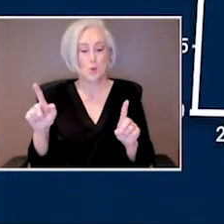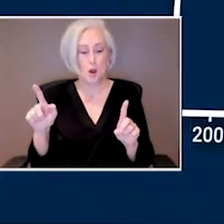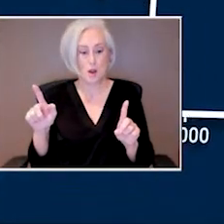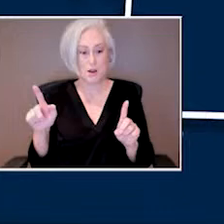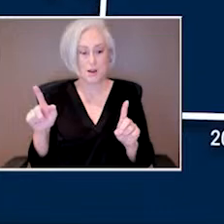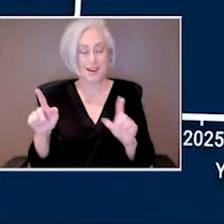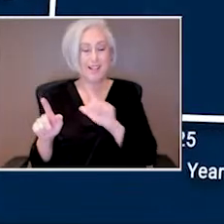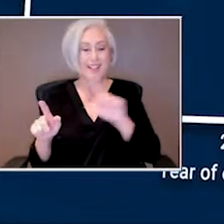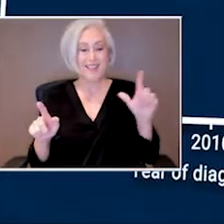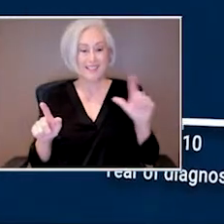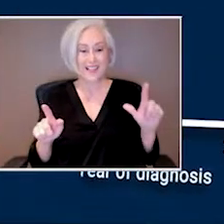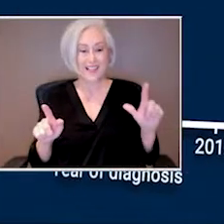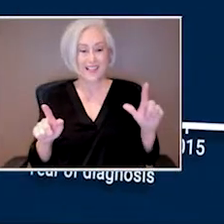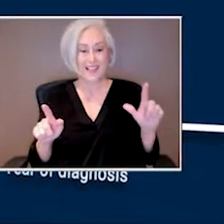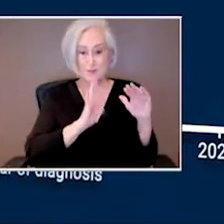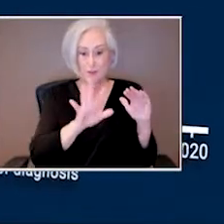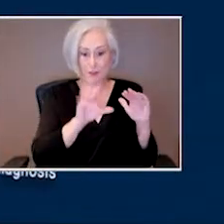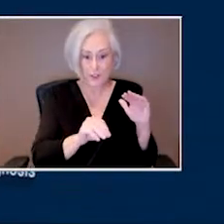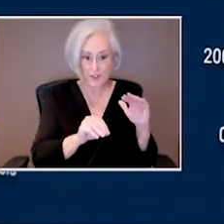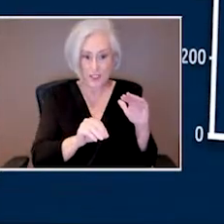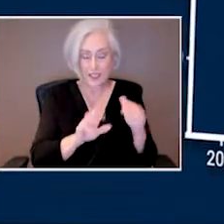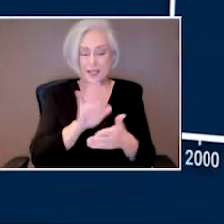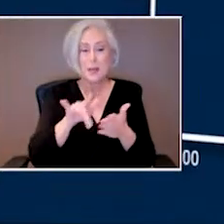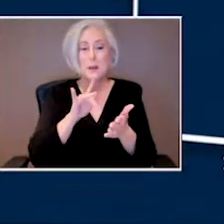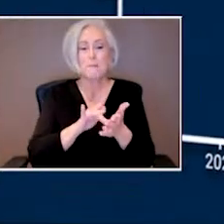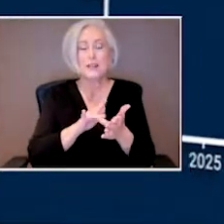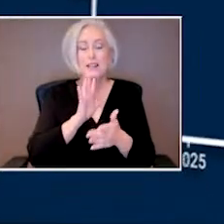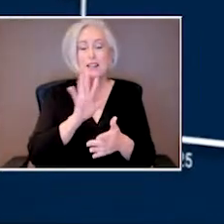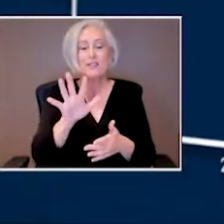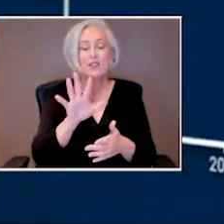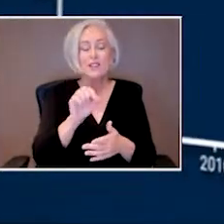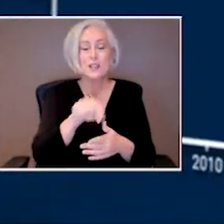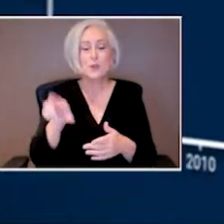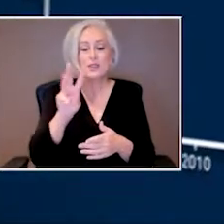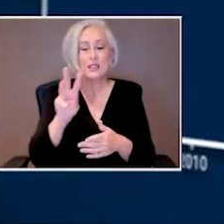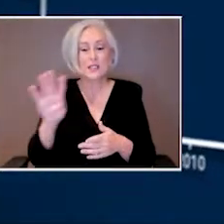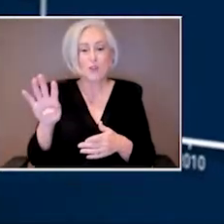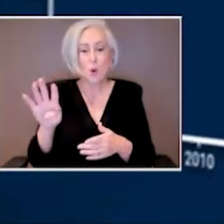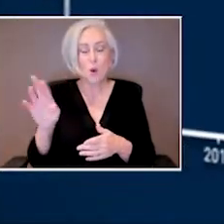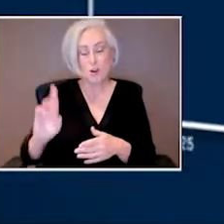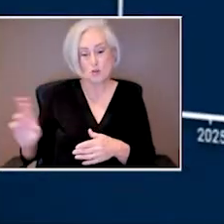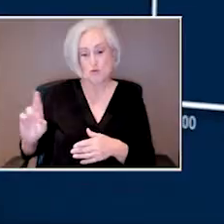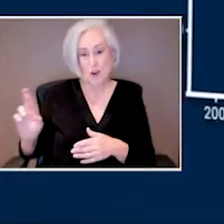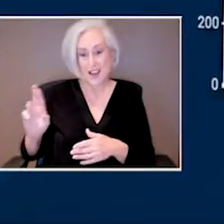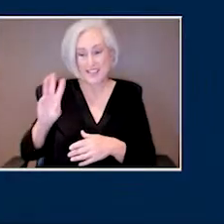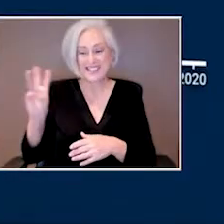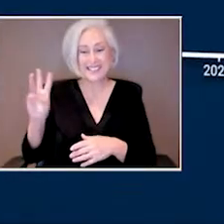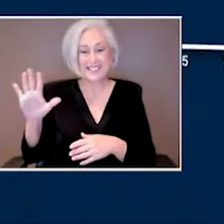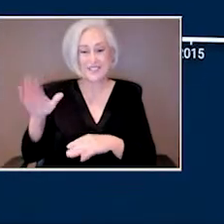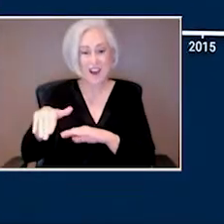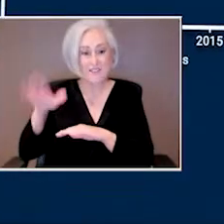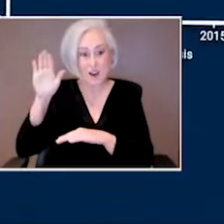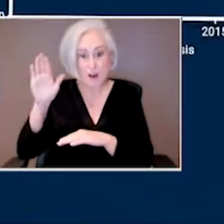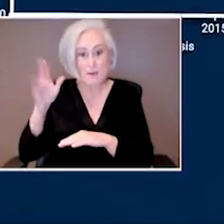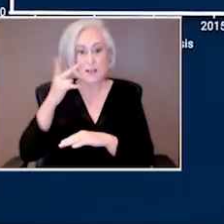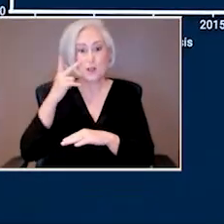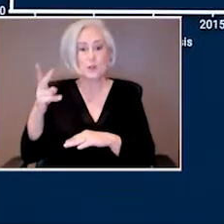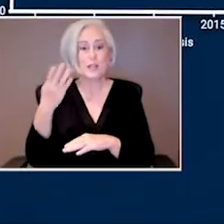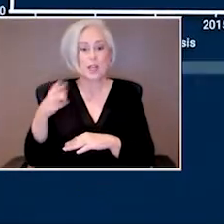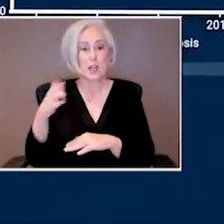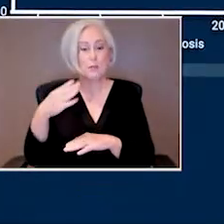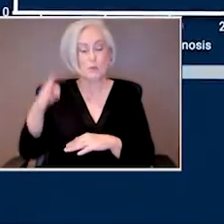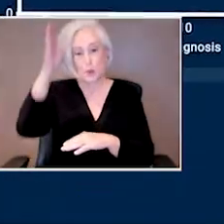The middle is ages 50 to 64, and the right is ages 65 and up. The blue lines are men and the pink lines are